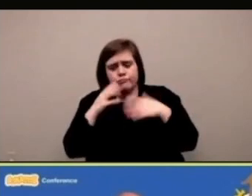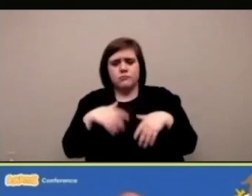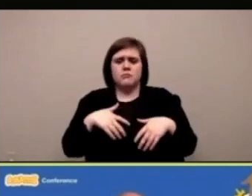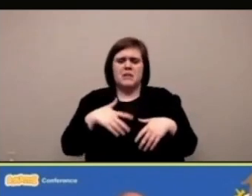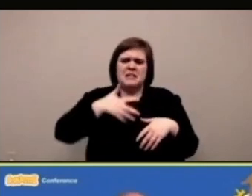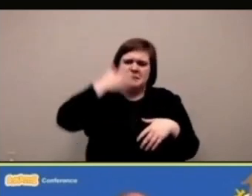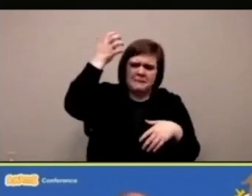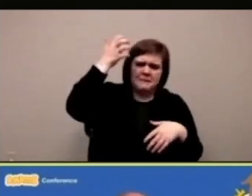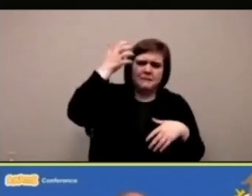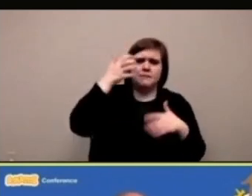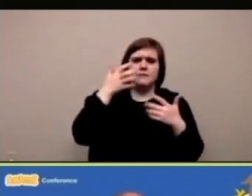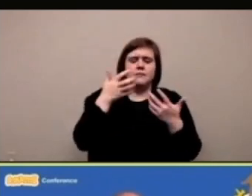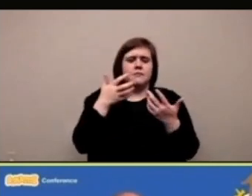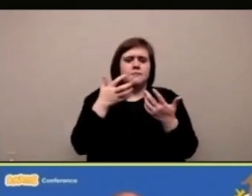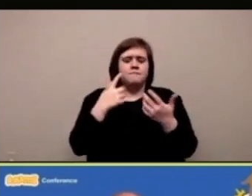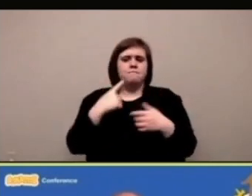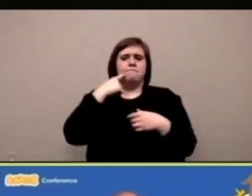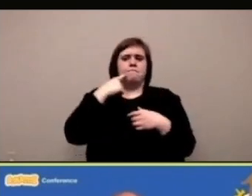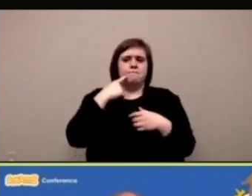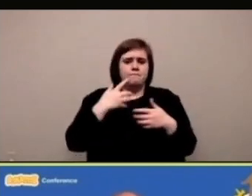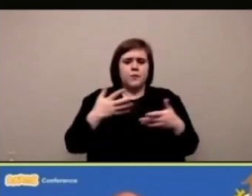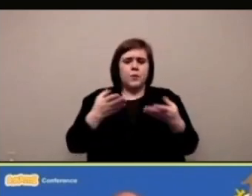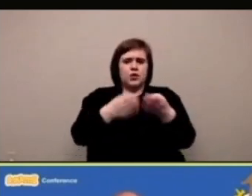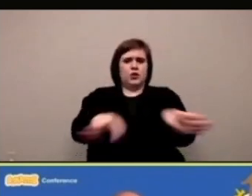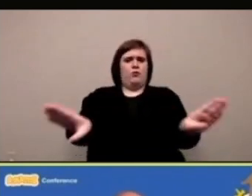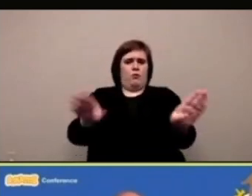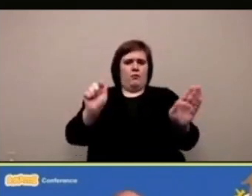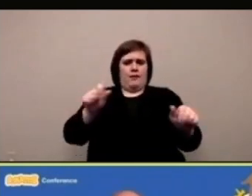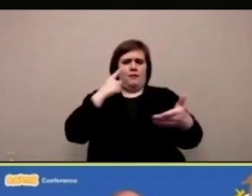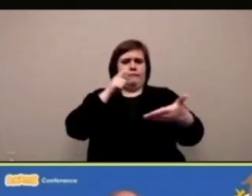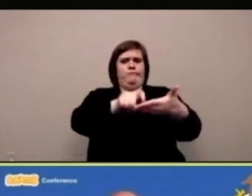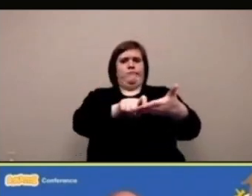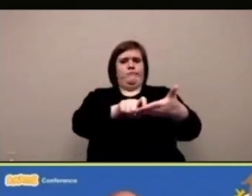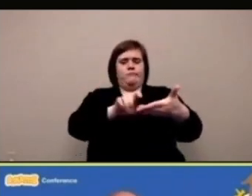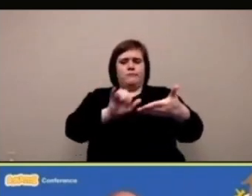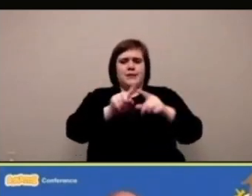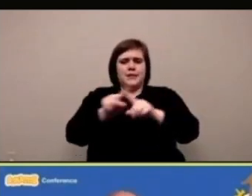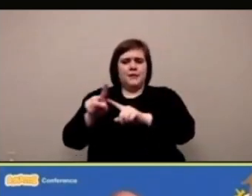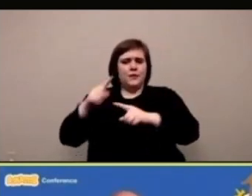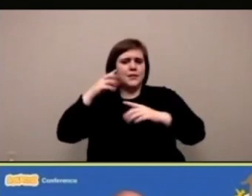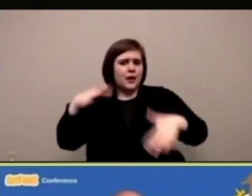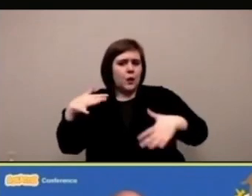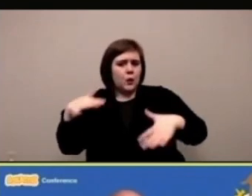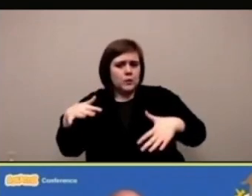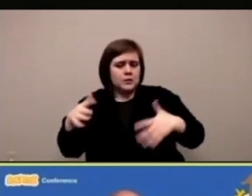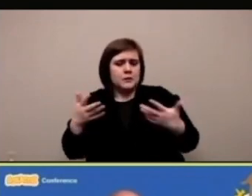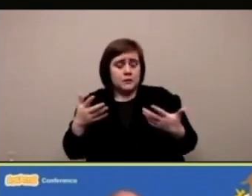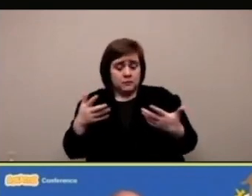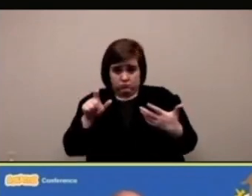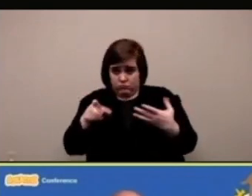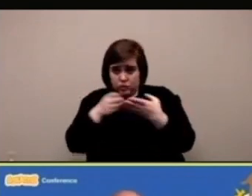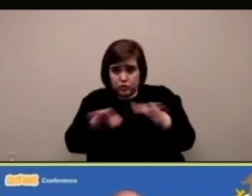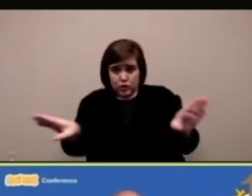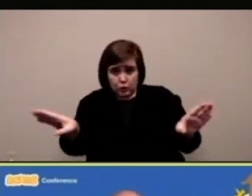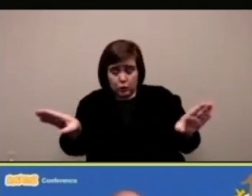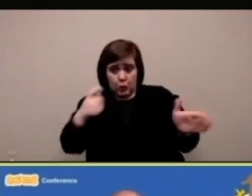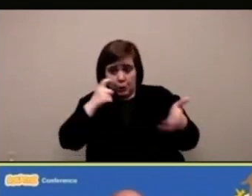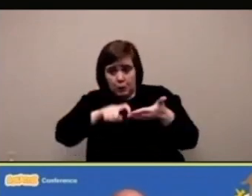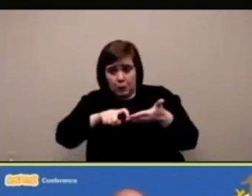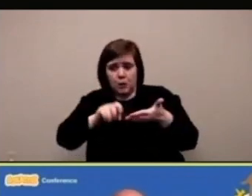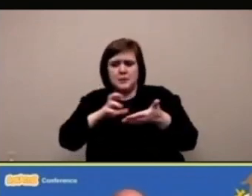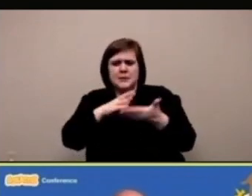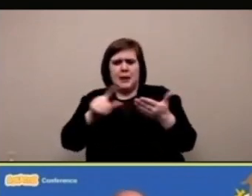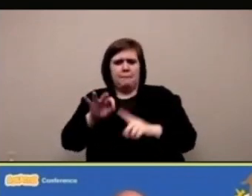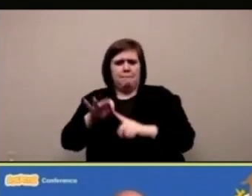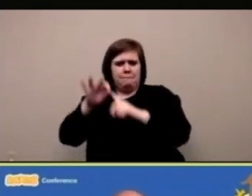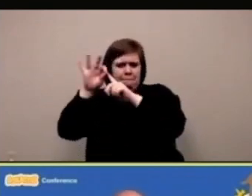angry, disappointed? What generalizations can we make around sounds we typically make? Are there generalizations? Are there outliers?